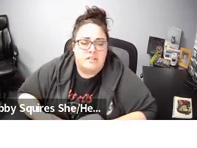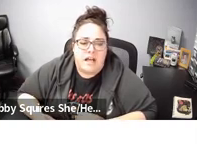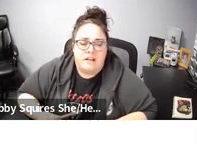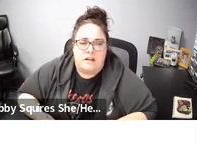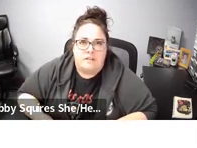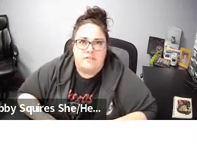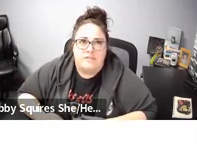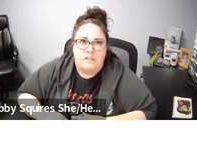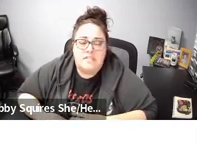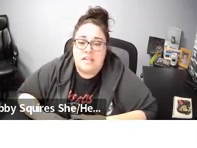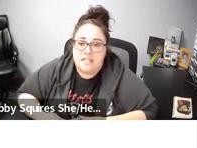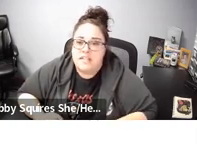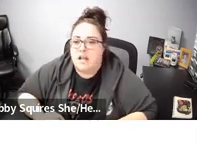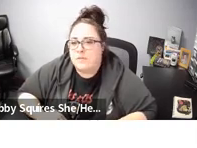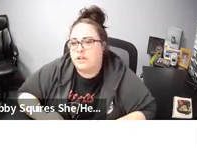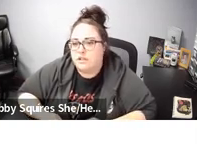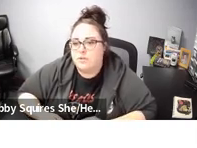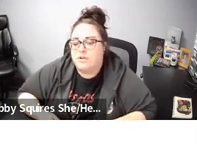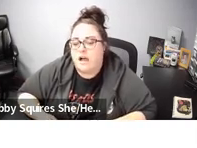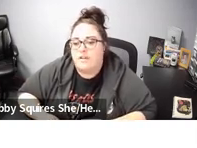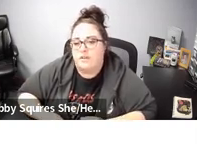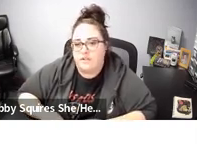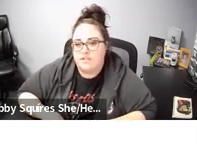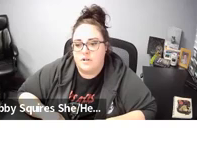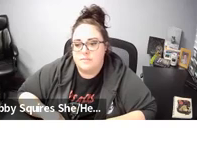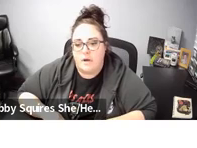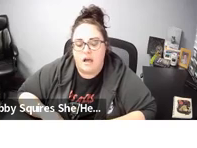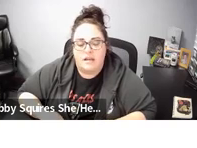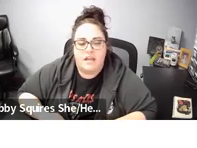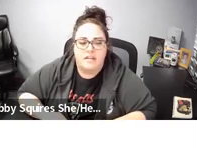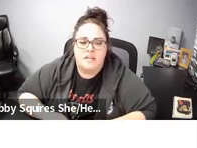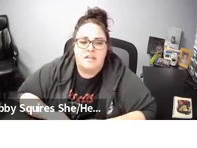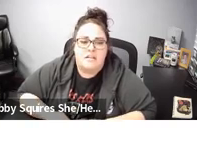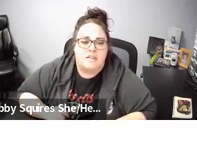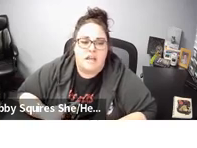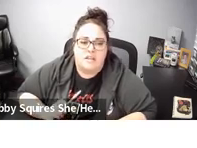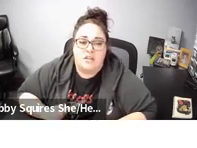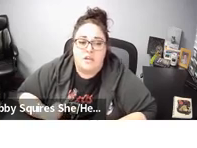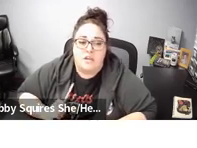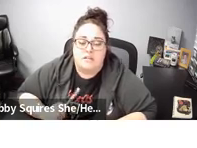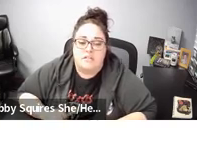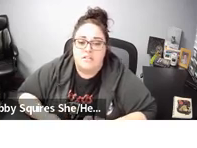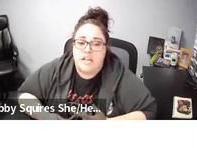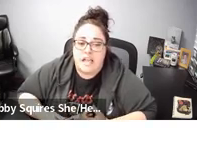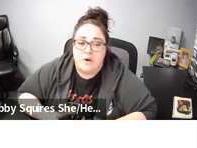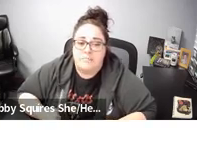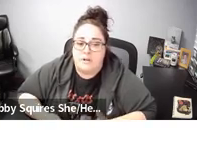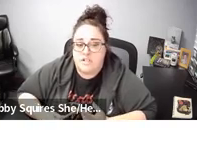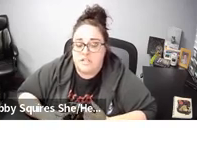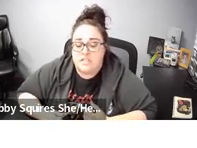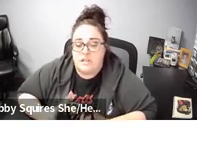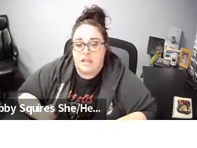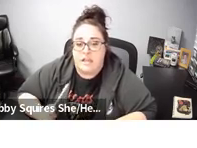And there's a lot of sites that I'm gonna include on the resource guide that you can check out